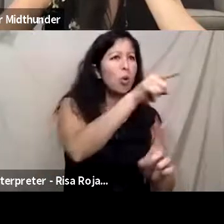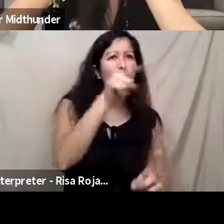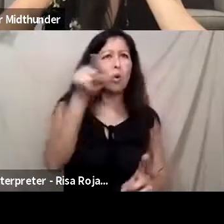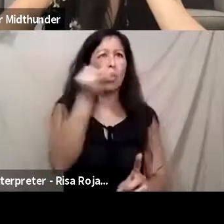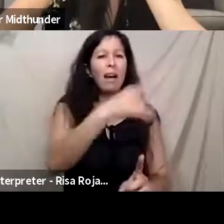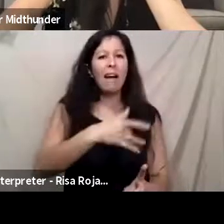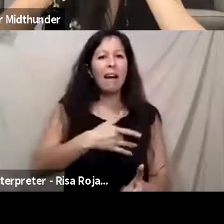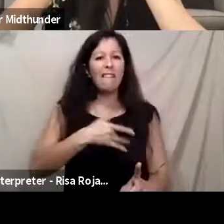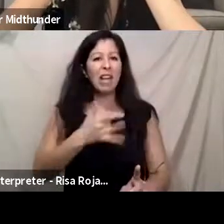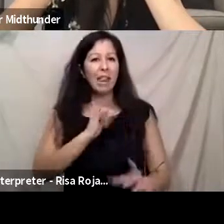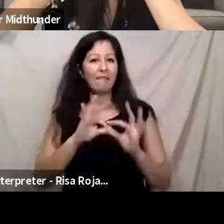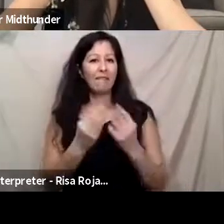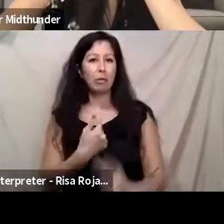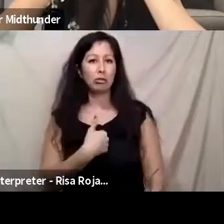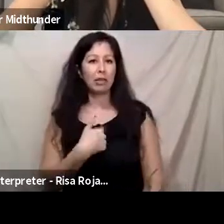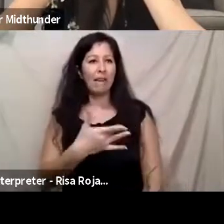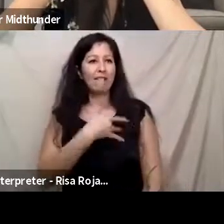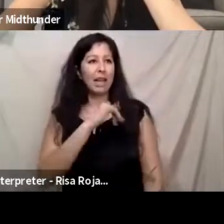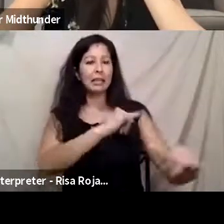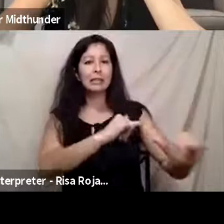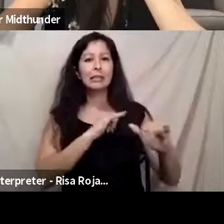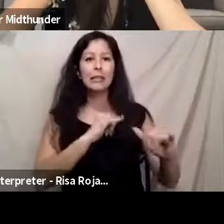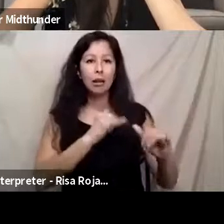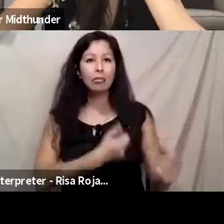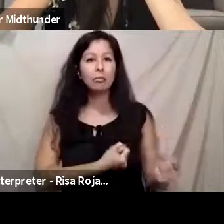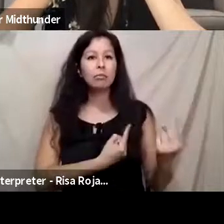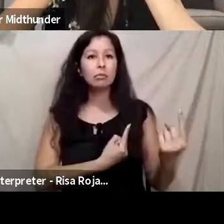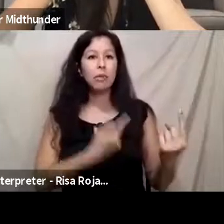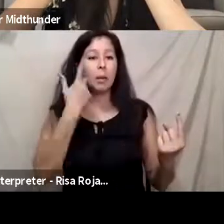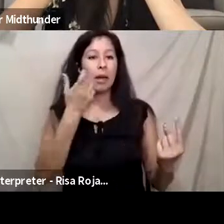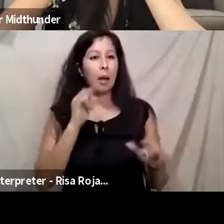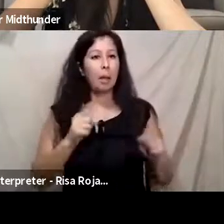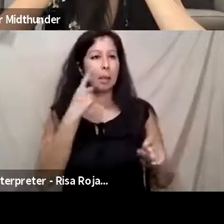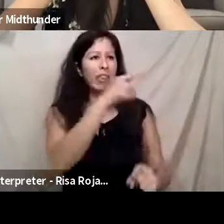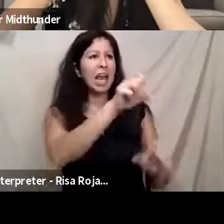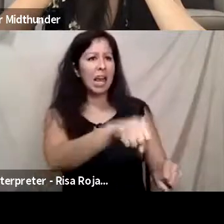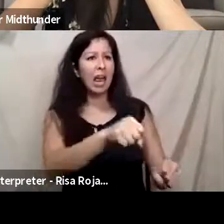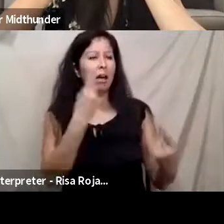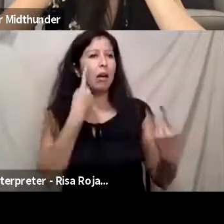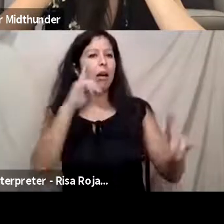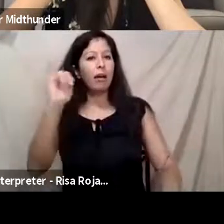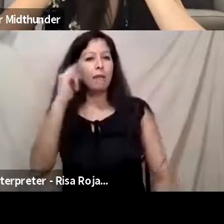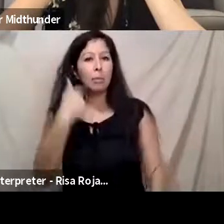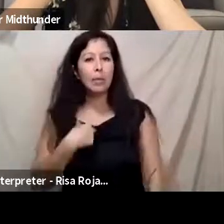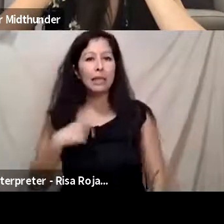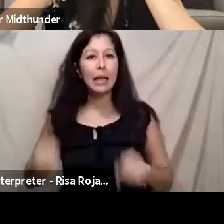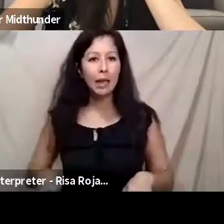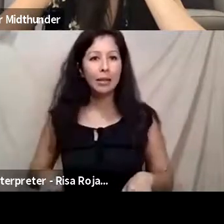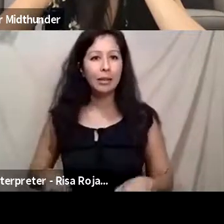like family and felt like you, and knowing that because it was a possibility for them, it could be a possibility for you.